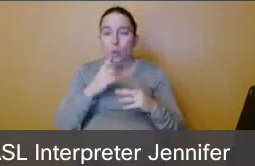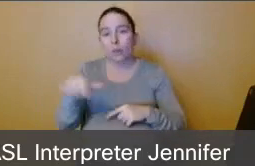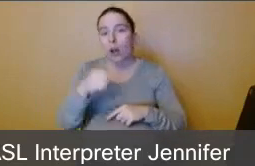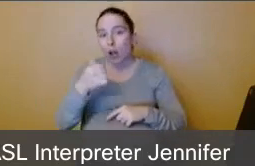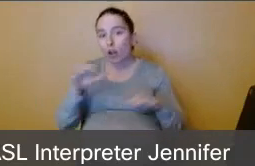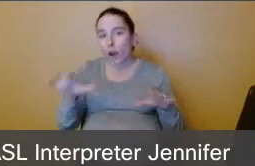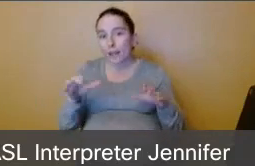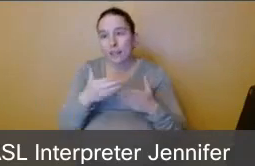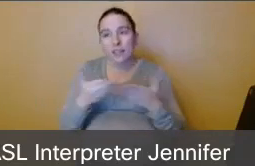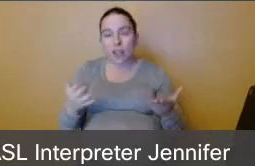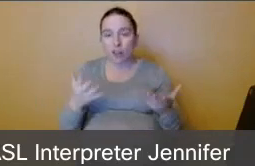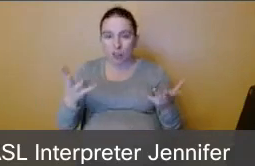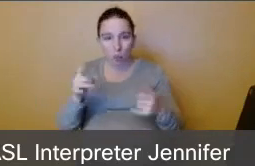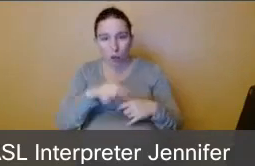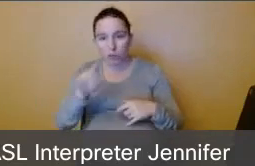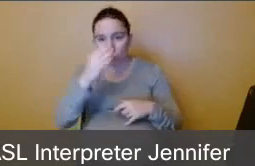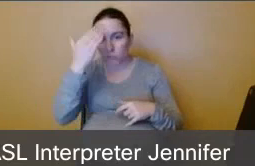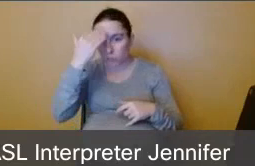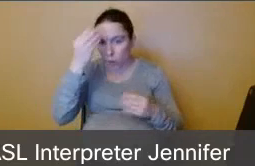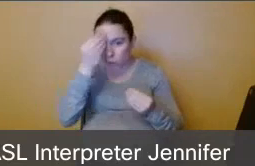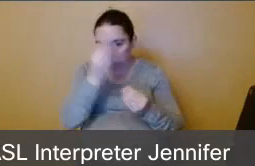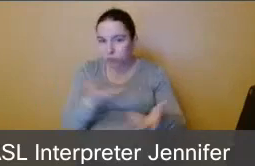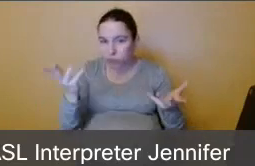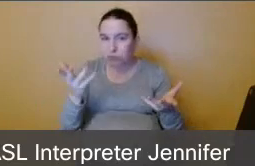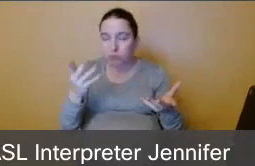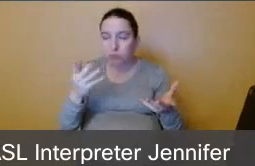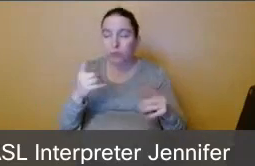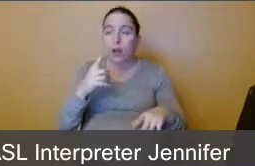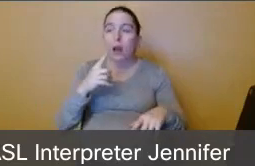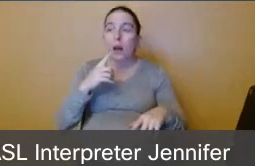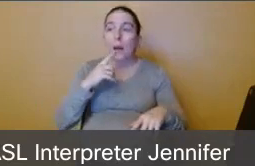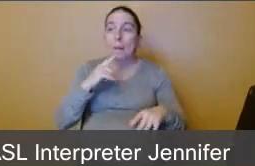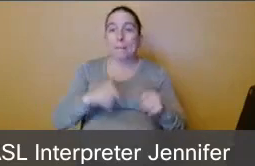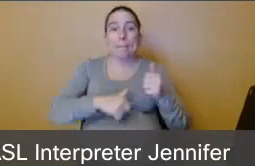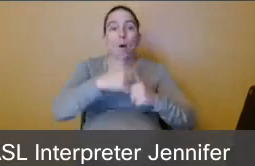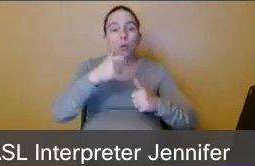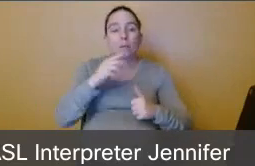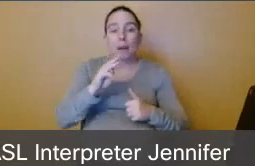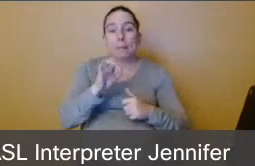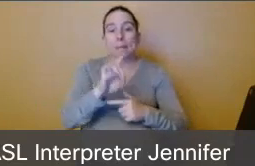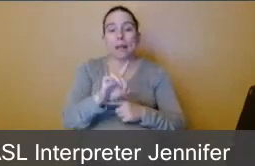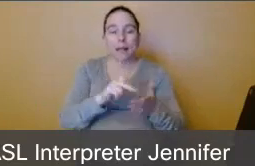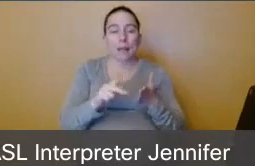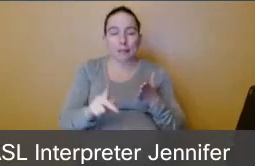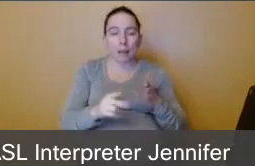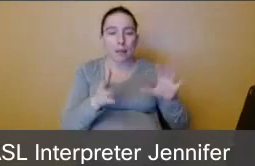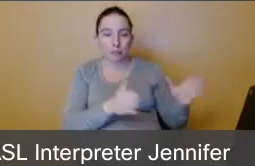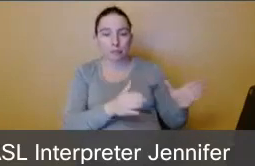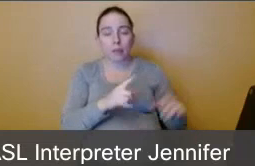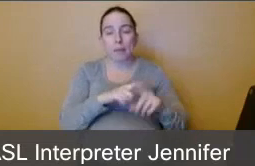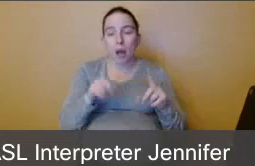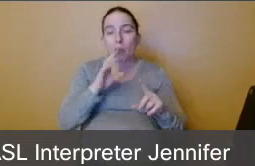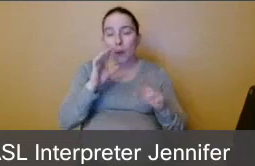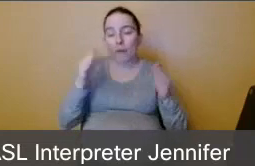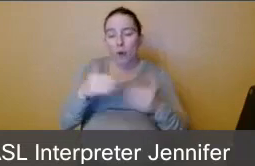just want to sensitize you all to that the lion's share are these Medicaid payments, but we will be looking at other contract